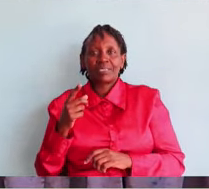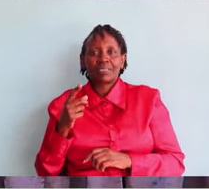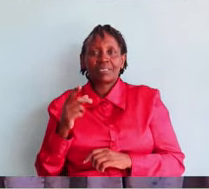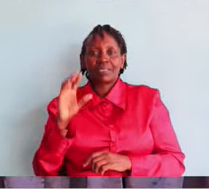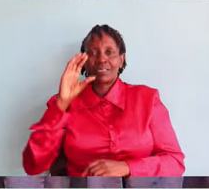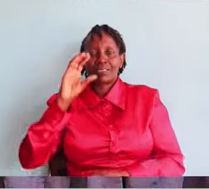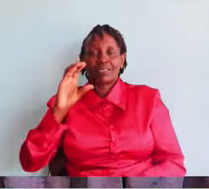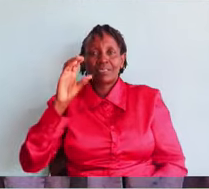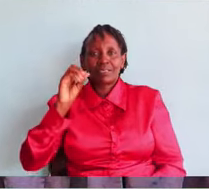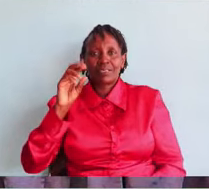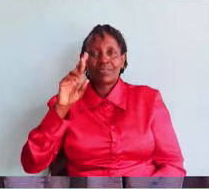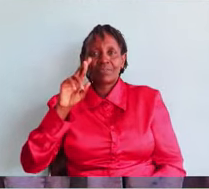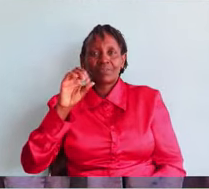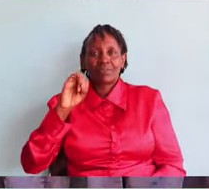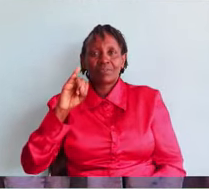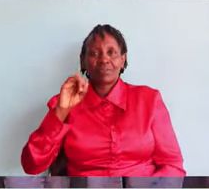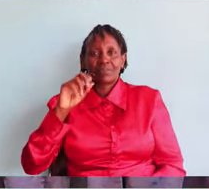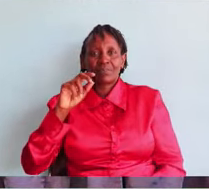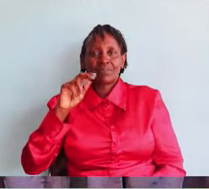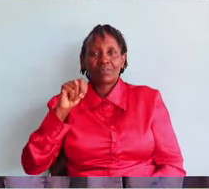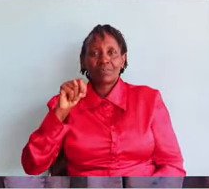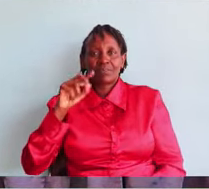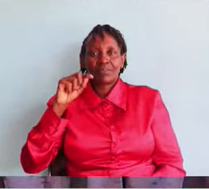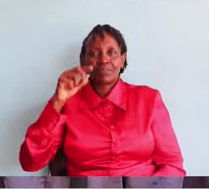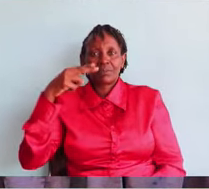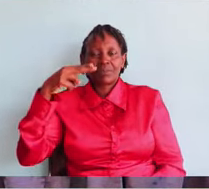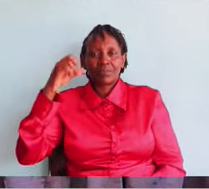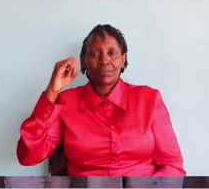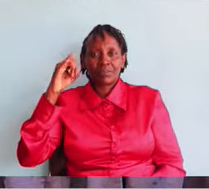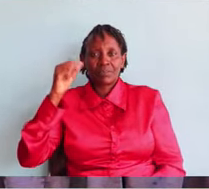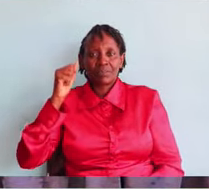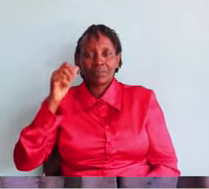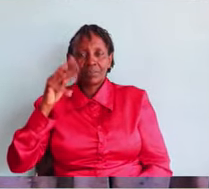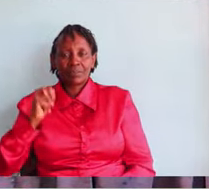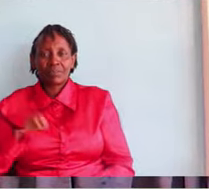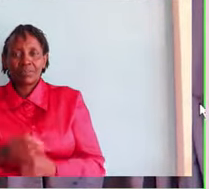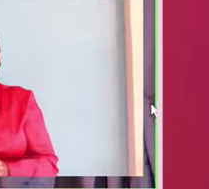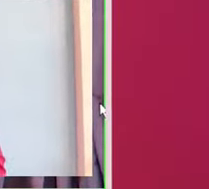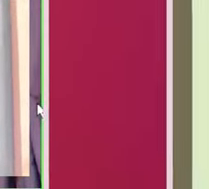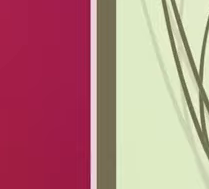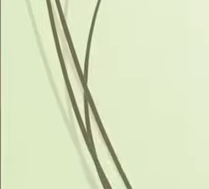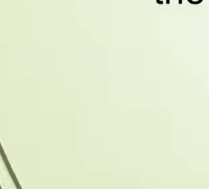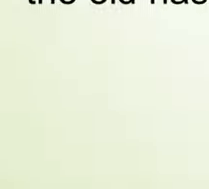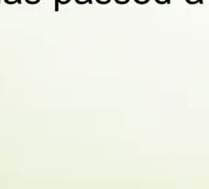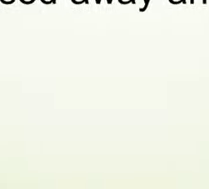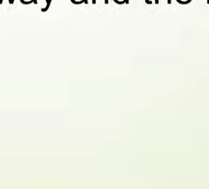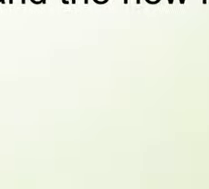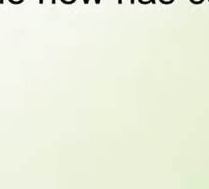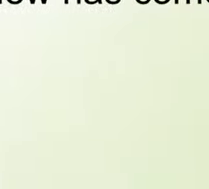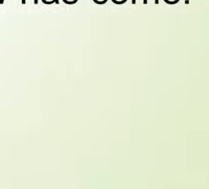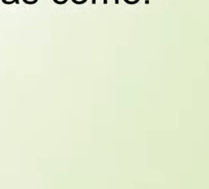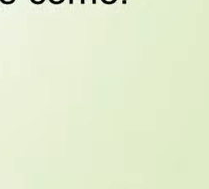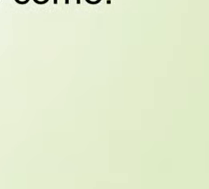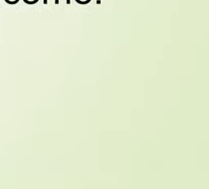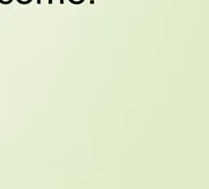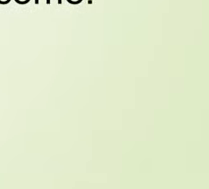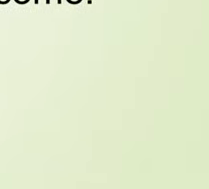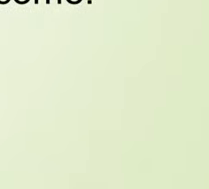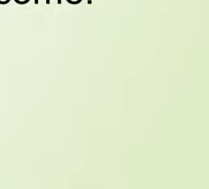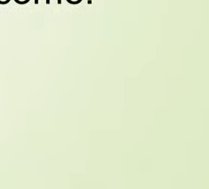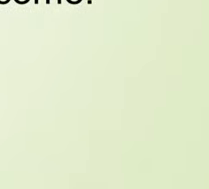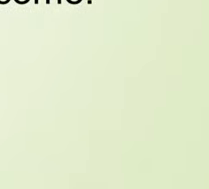2 Corinthians 5:17, I'm sure some of you have memorized this verse, that if anyone is in Christ, he's a new creation, and that the old has passed away and